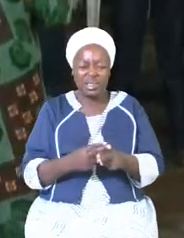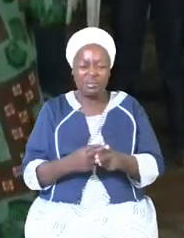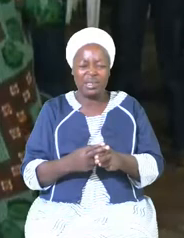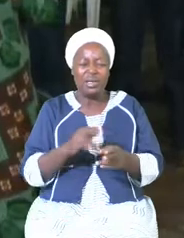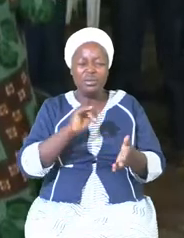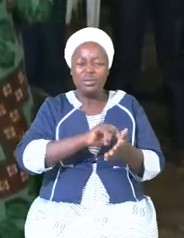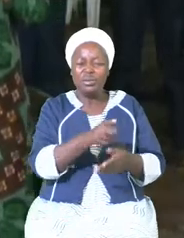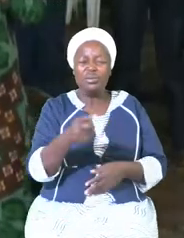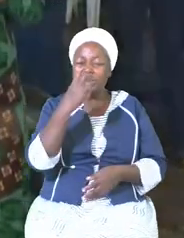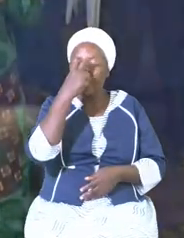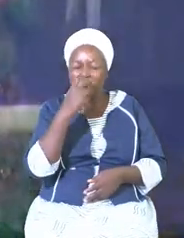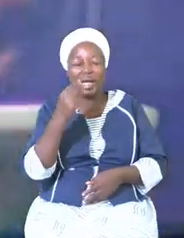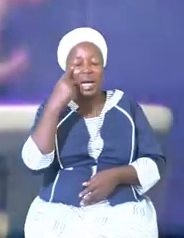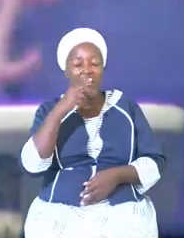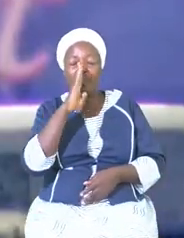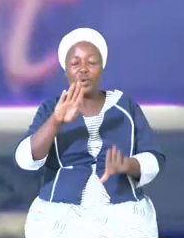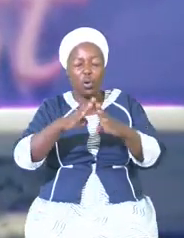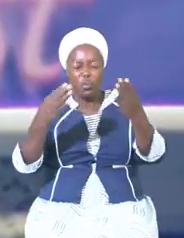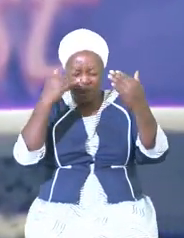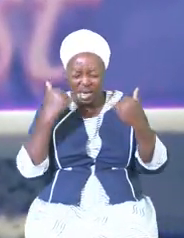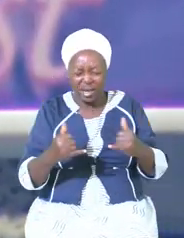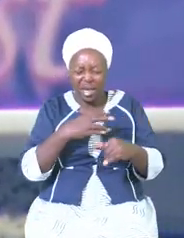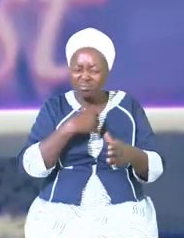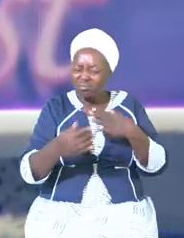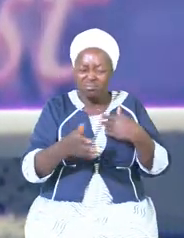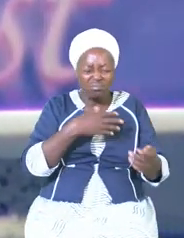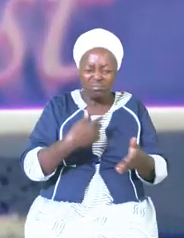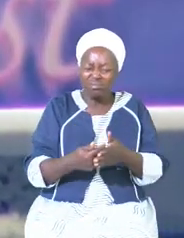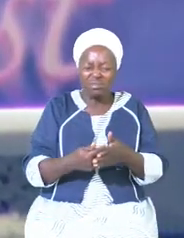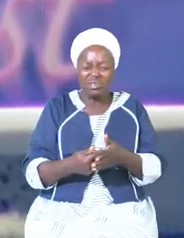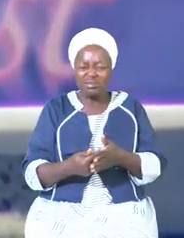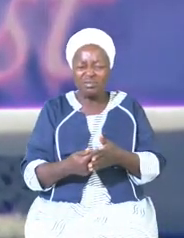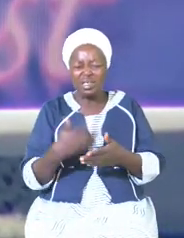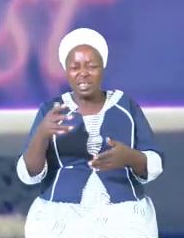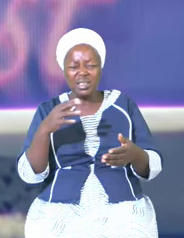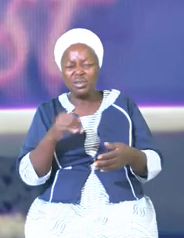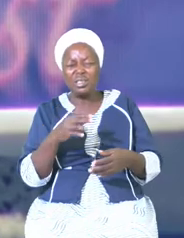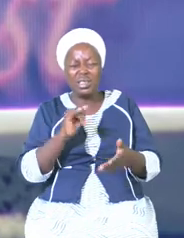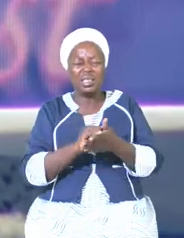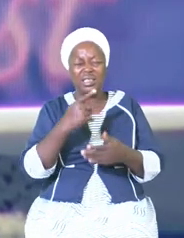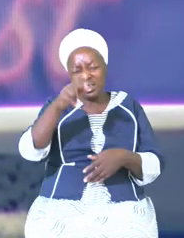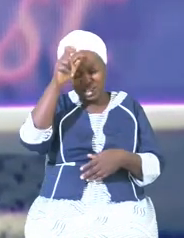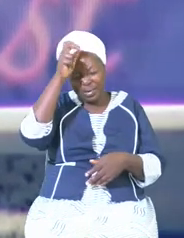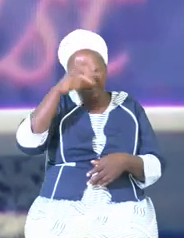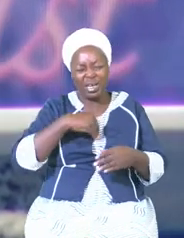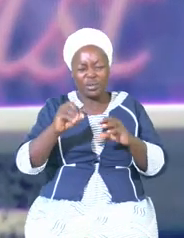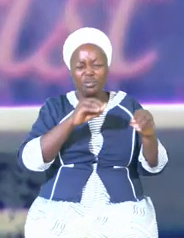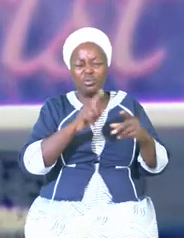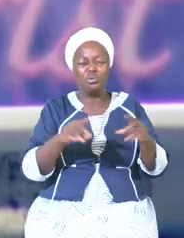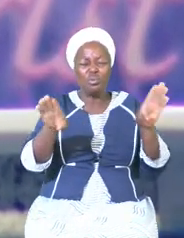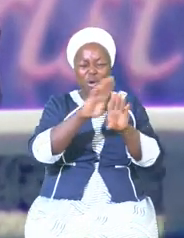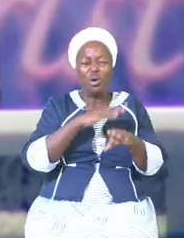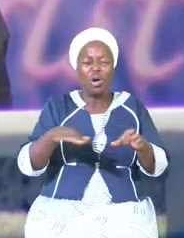be open right now. And whatever bandage of the devil is blocking your eyesight,